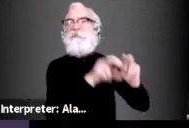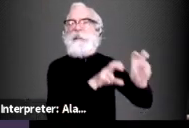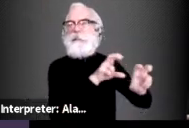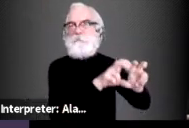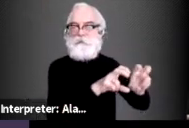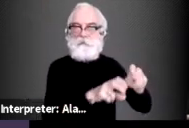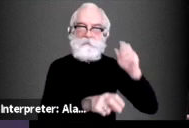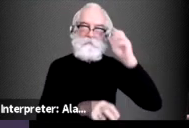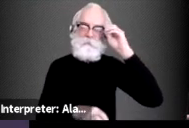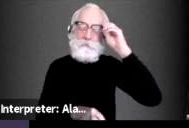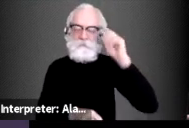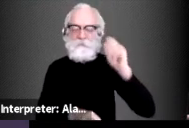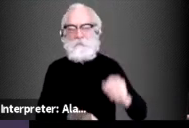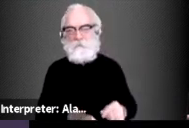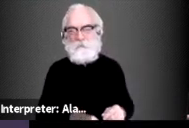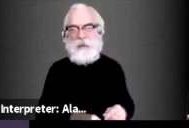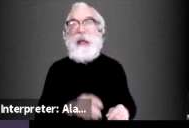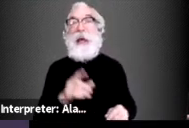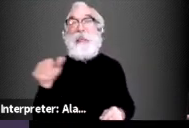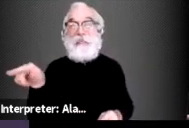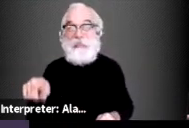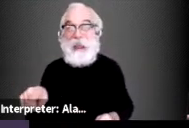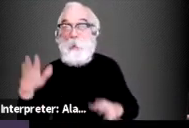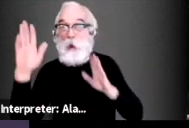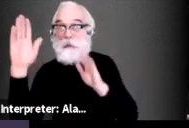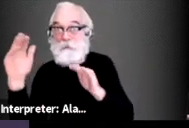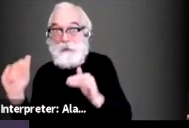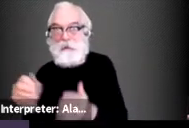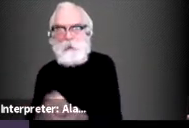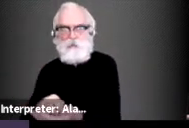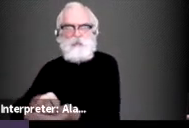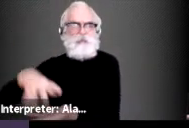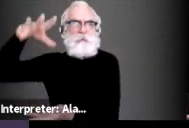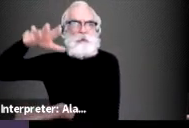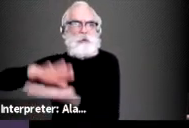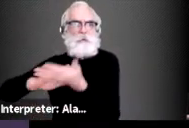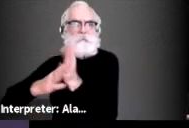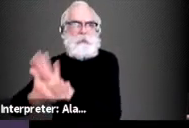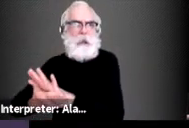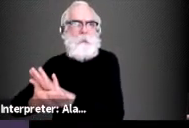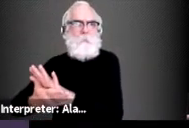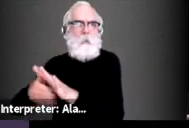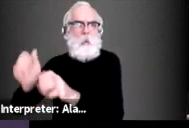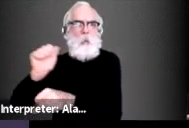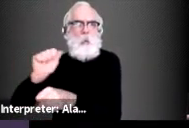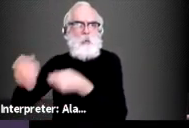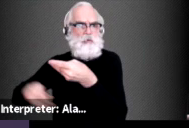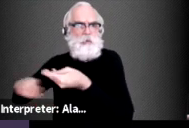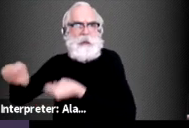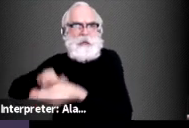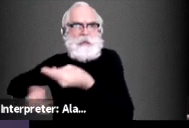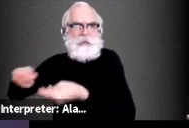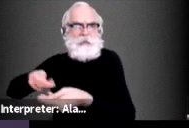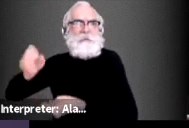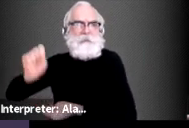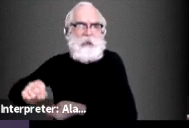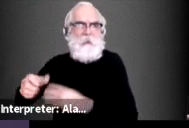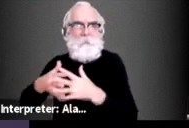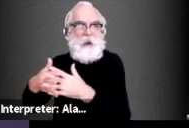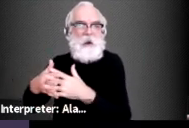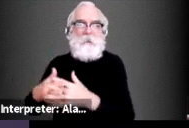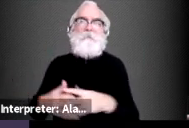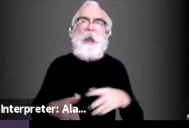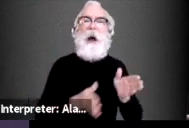It was the expectation of vast wealth from trade with South America that encouraged the public to purchase shares, despite